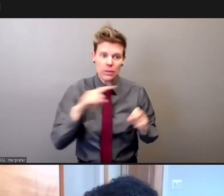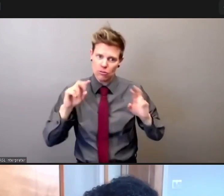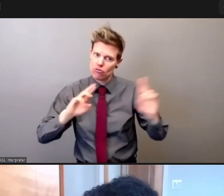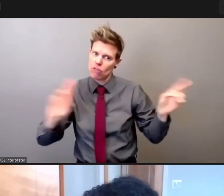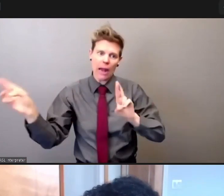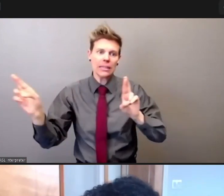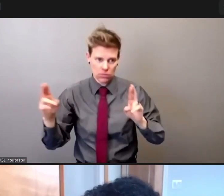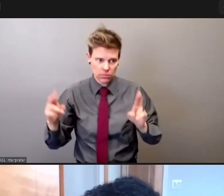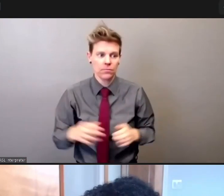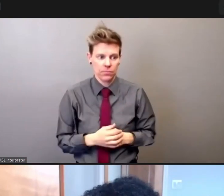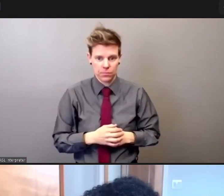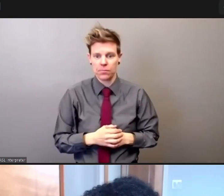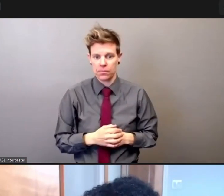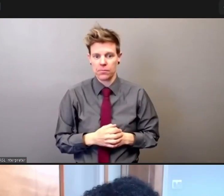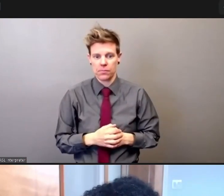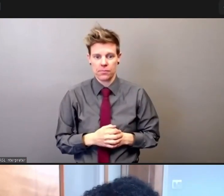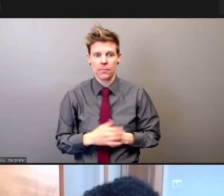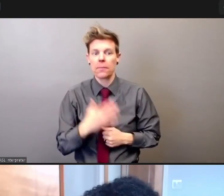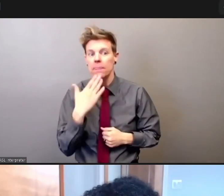Dr. Scrace?